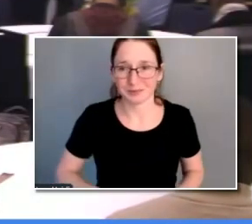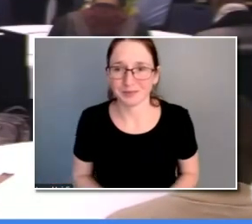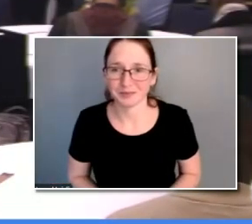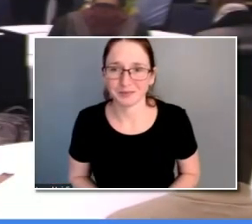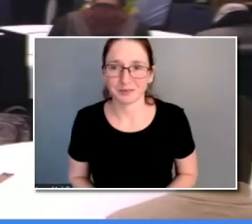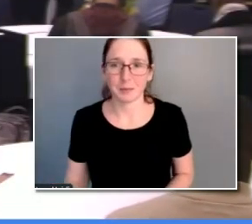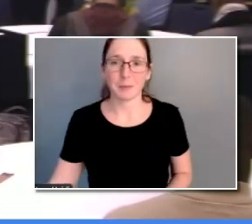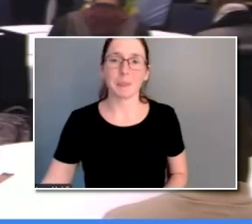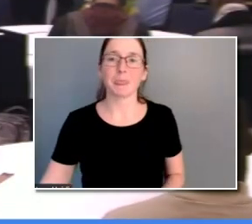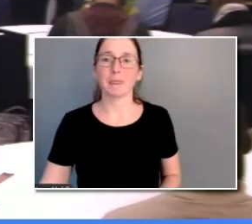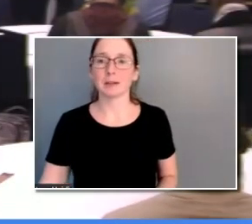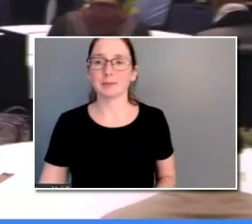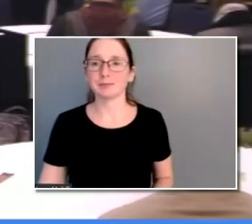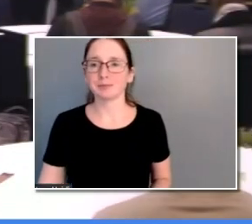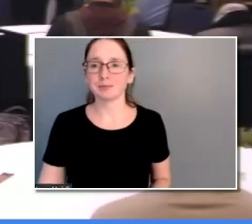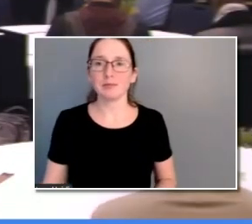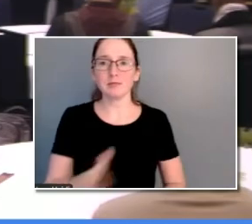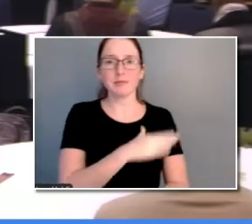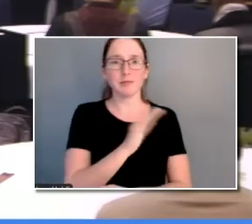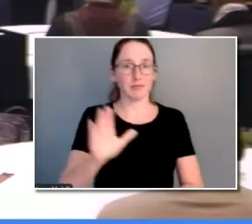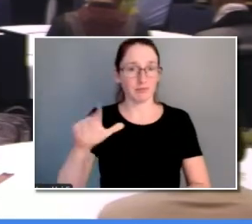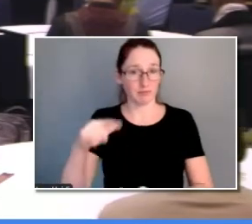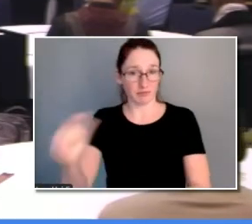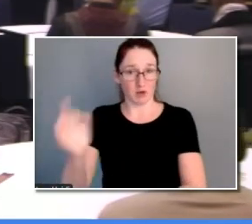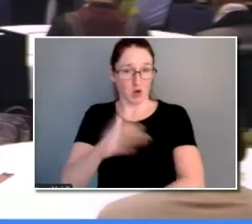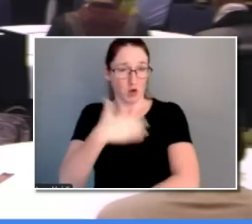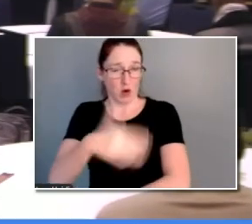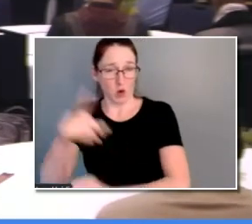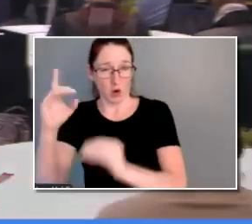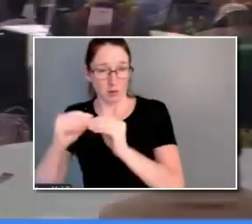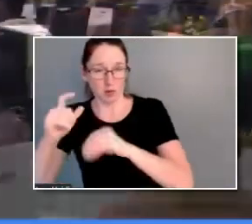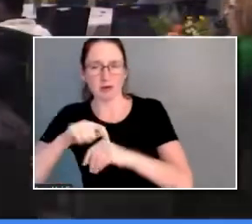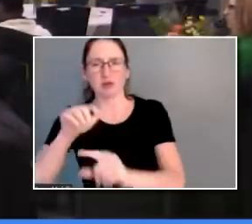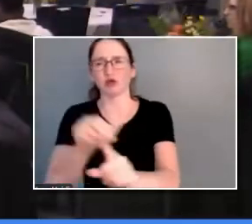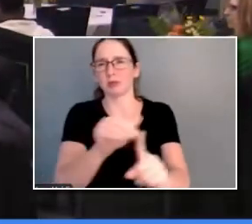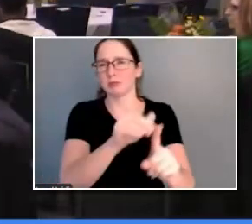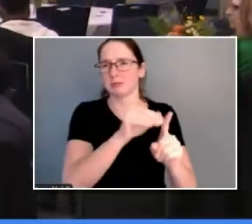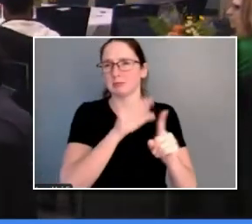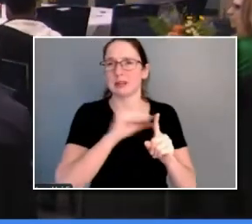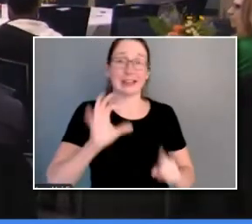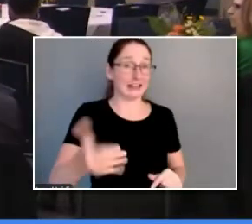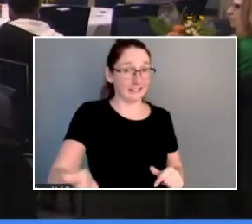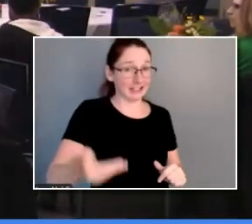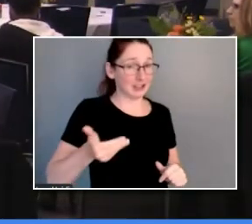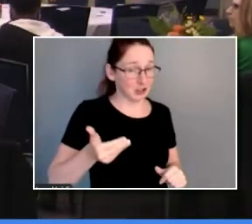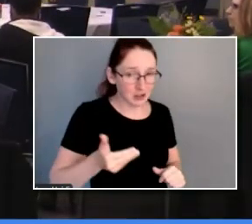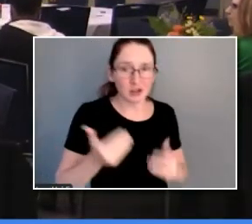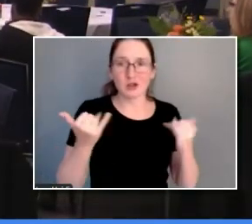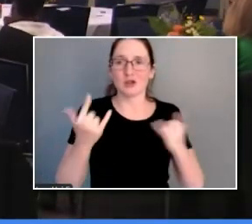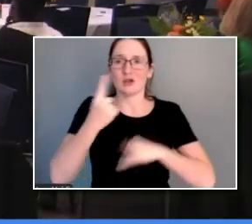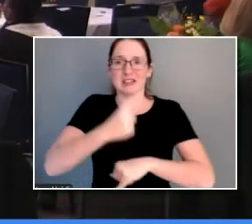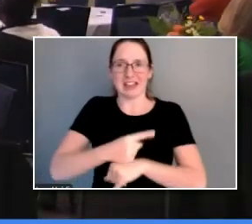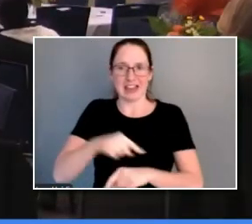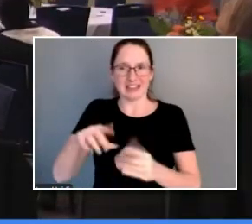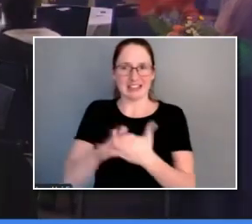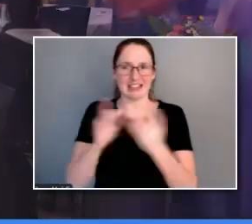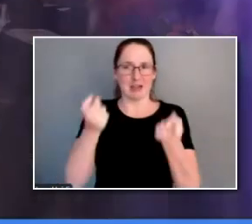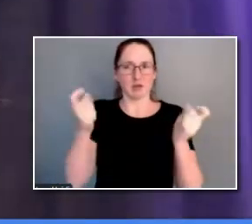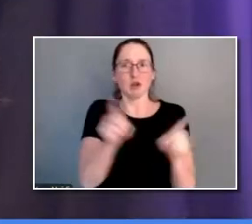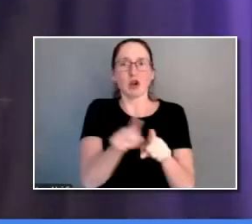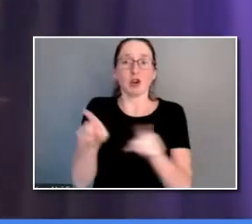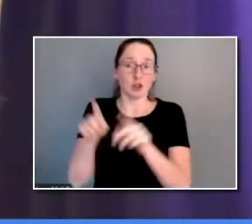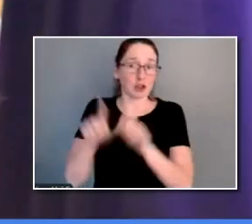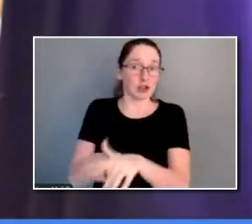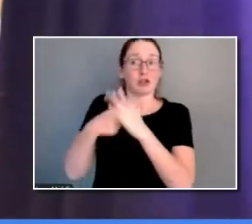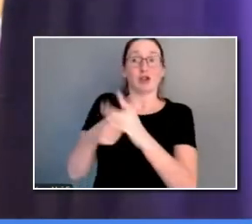Now, before I hand it over to the choir, one last time, I do have a couple of reminders as well as invitations. Today's MLK celebration is also the kickoff